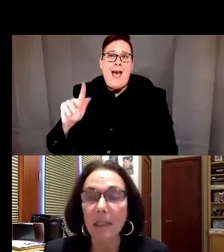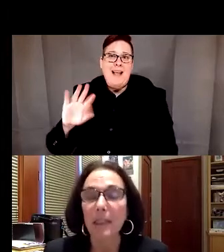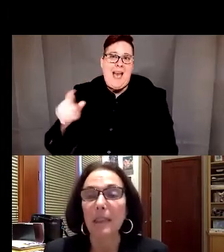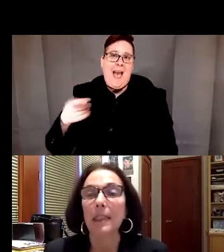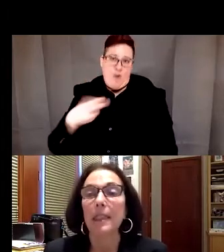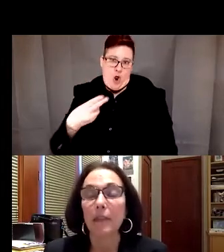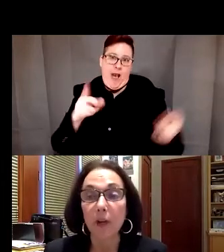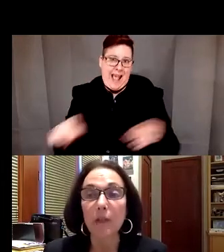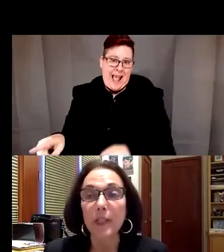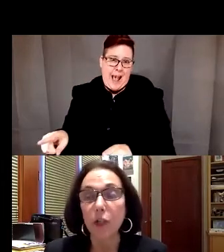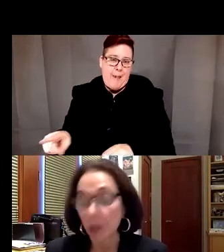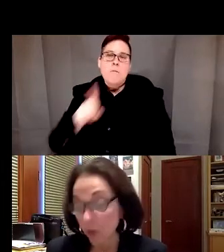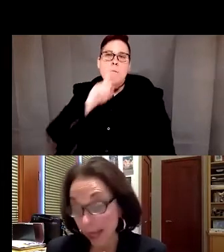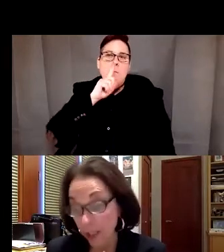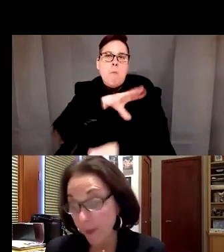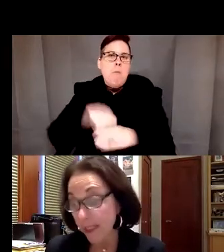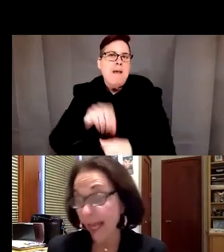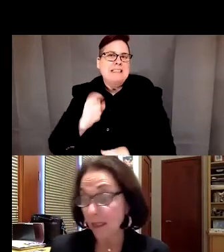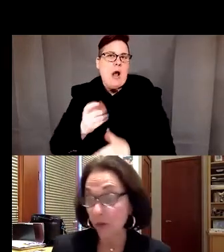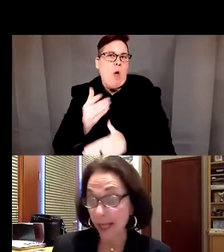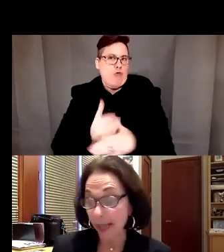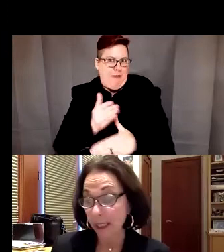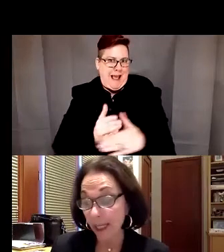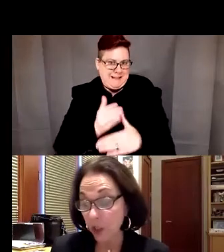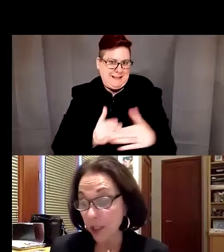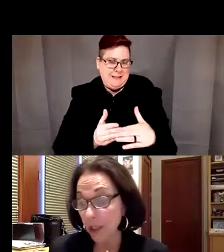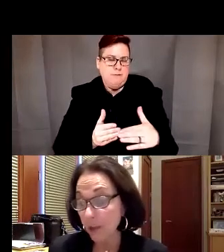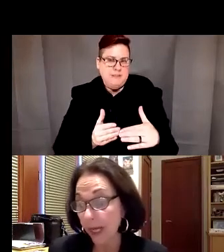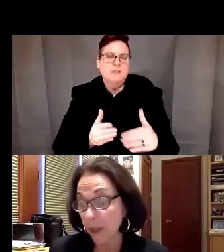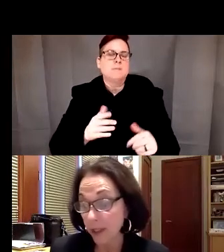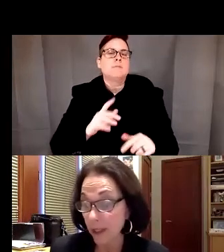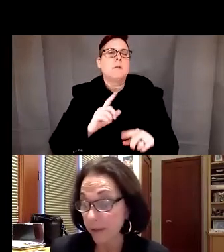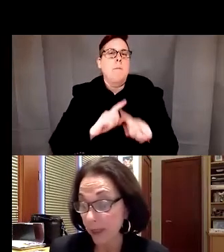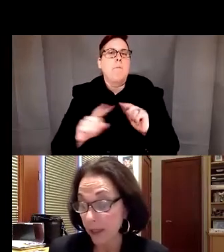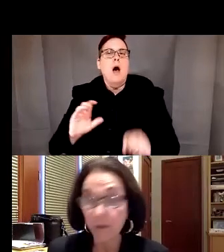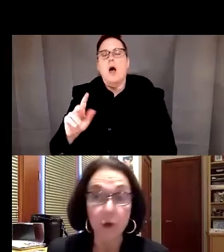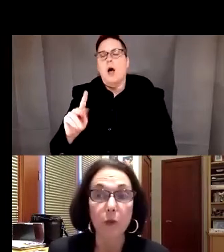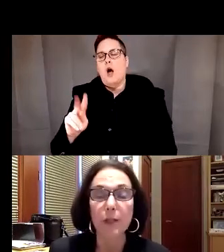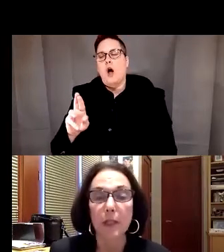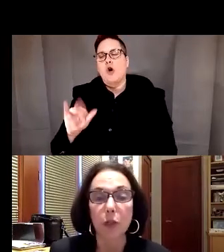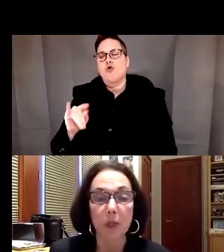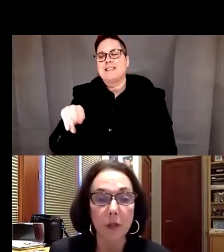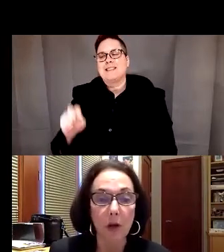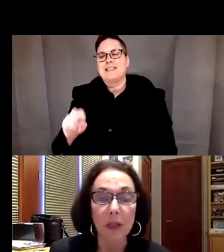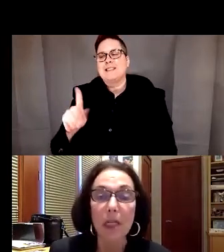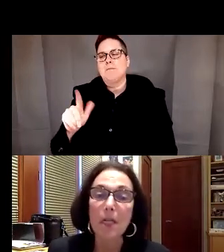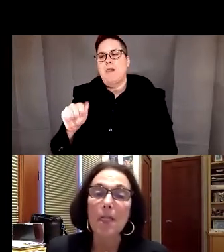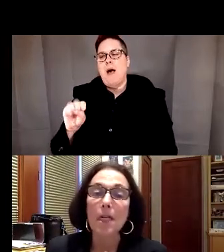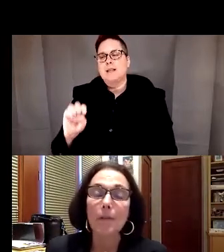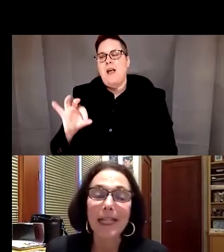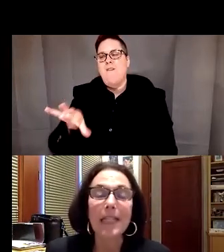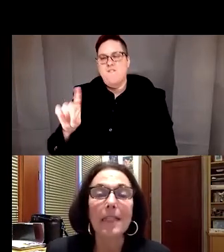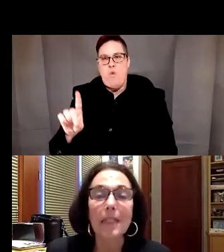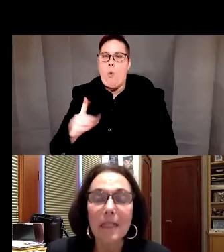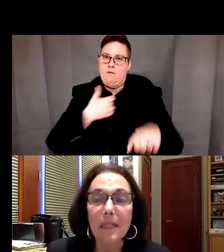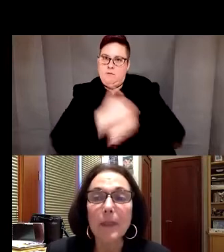not involve sexual harassment, that the allegations by Christine Blasey Ford were sexual assault.